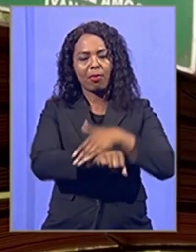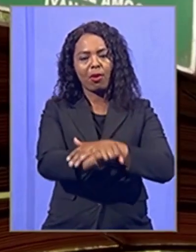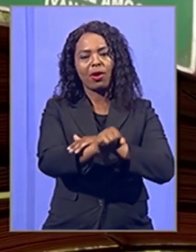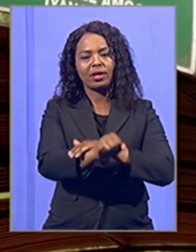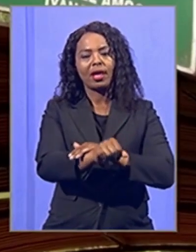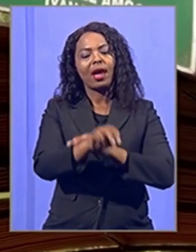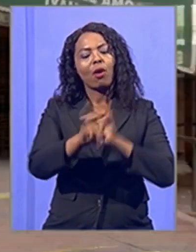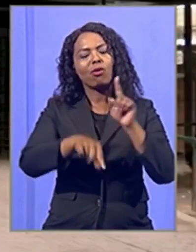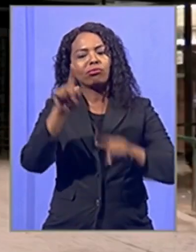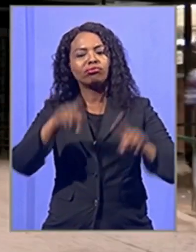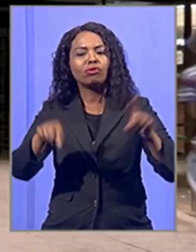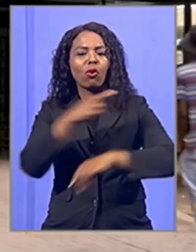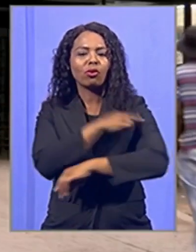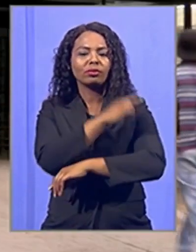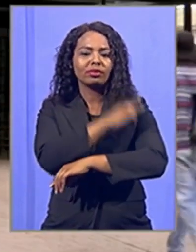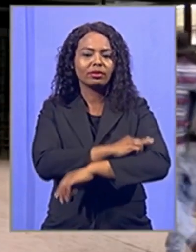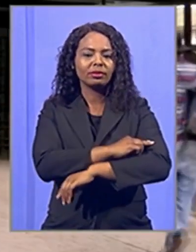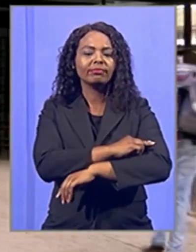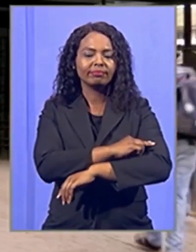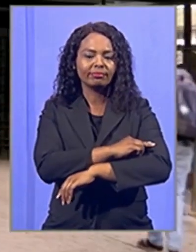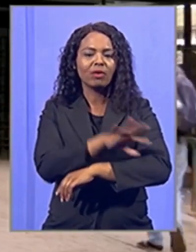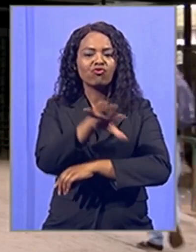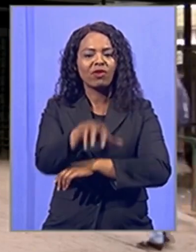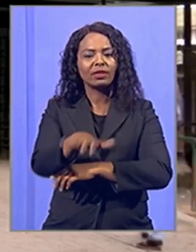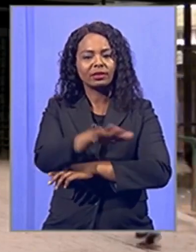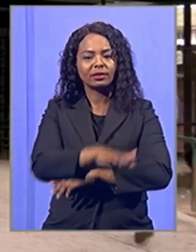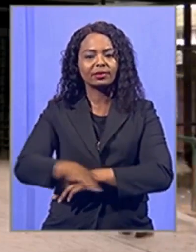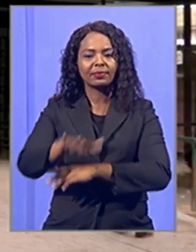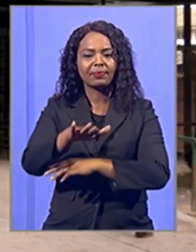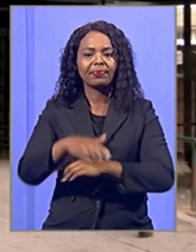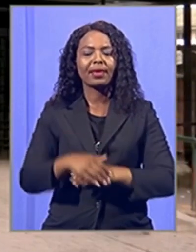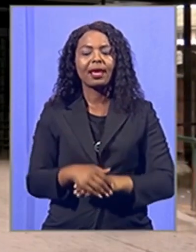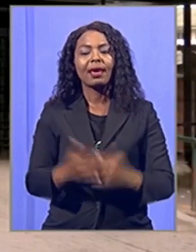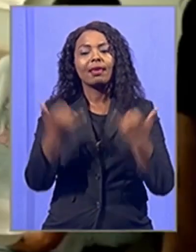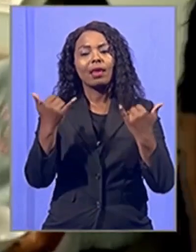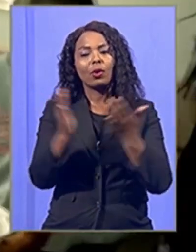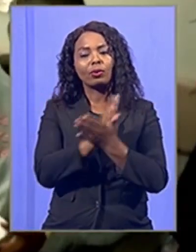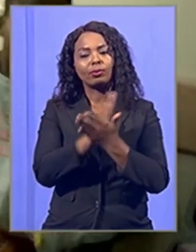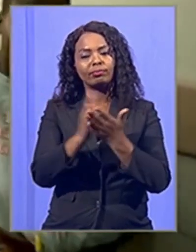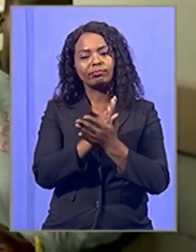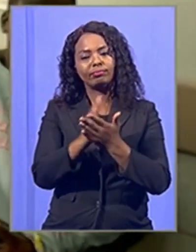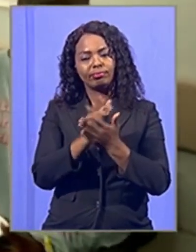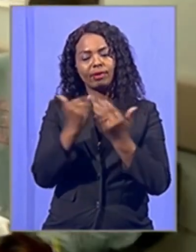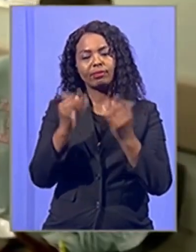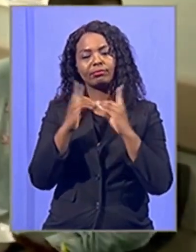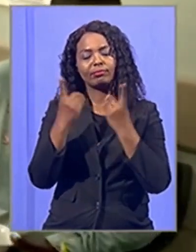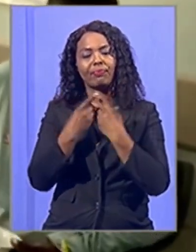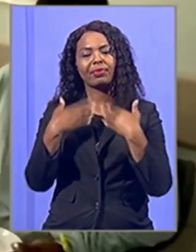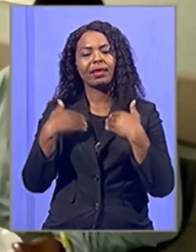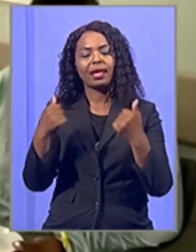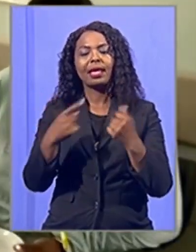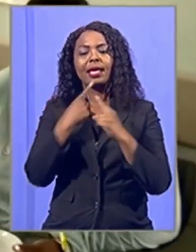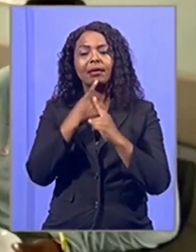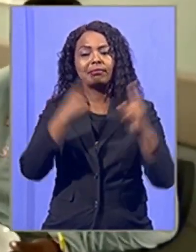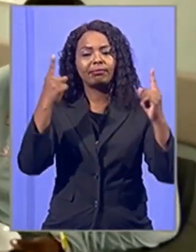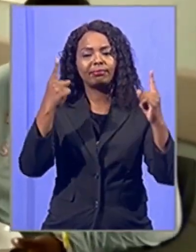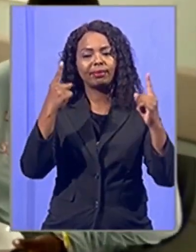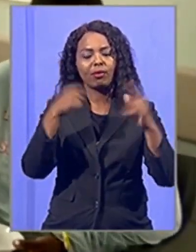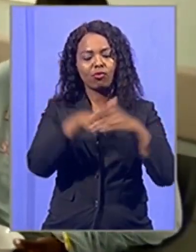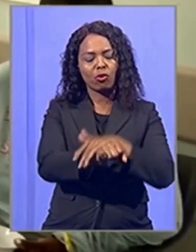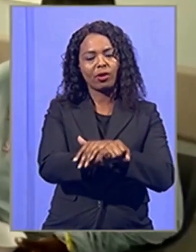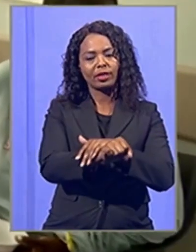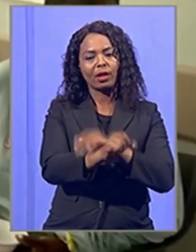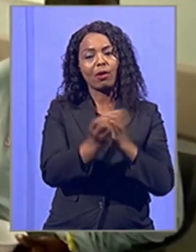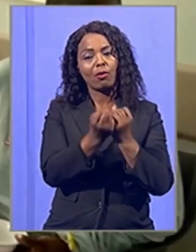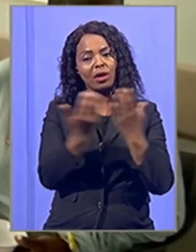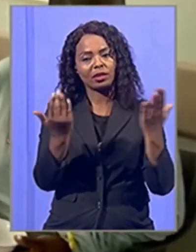go fapafapana go ralala le province ka moka. Batlankedi phetiši ba re magareng a bana bao go balwa bashimanyana